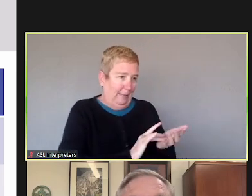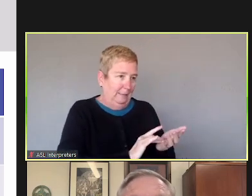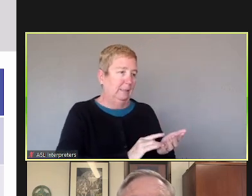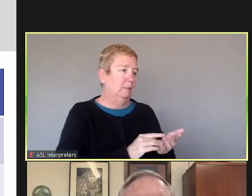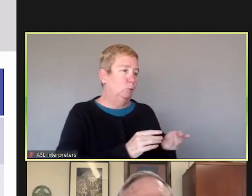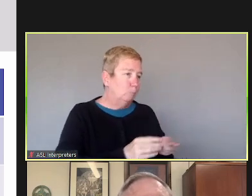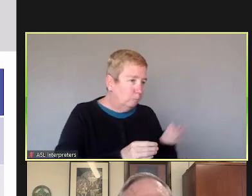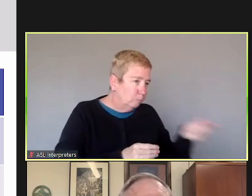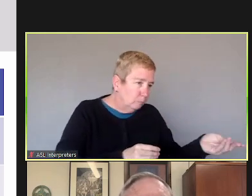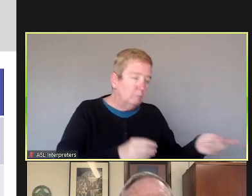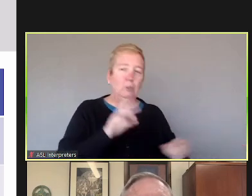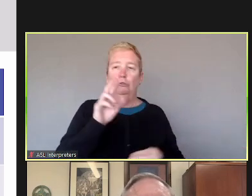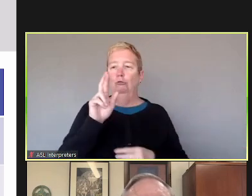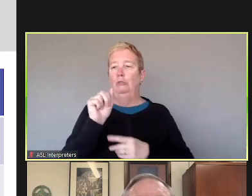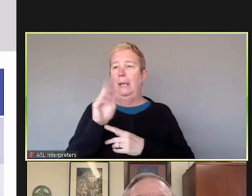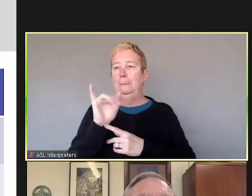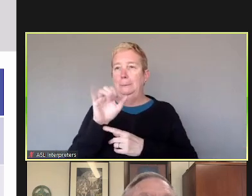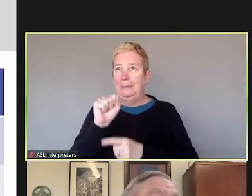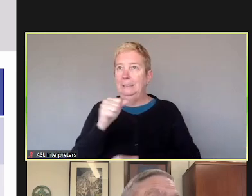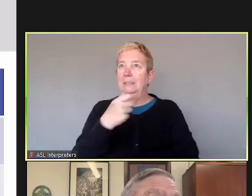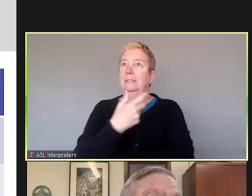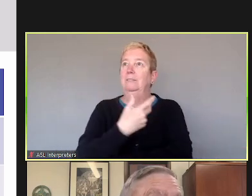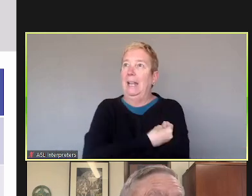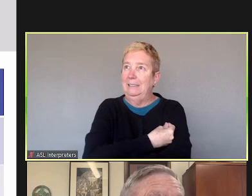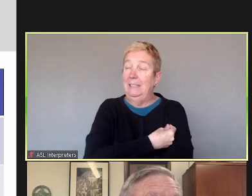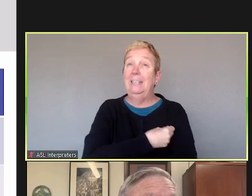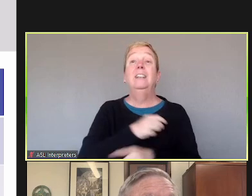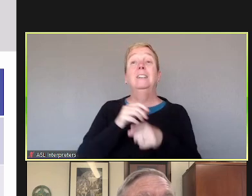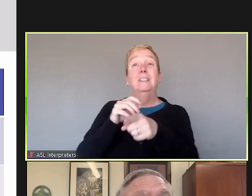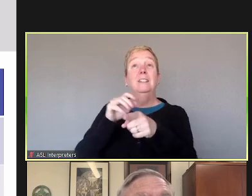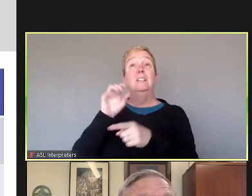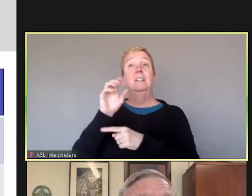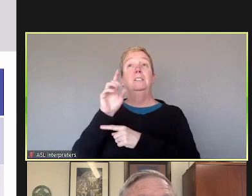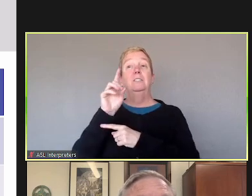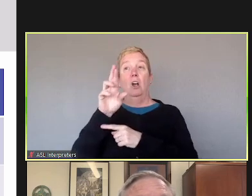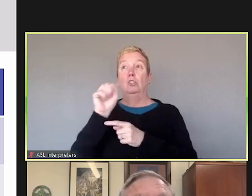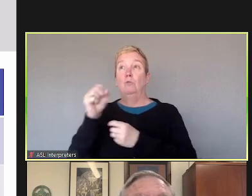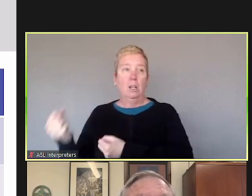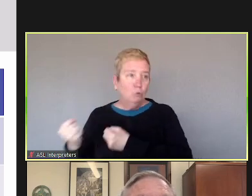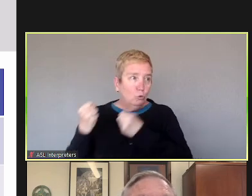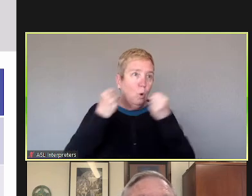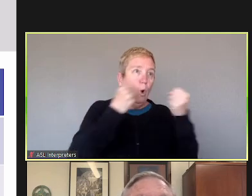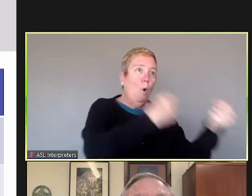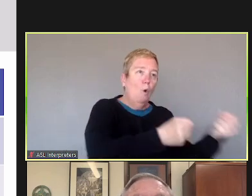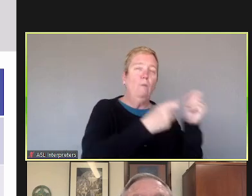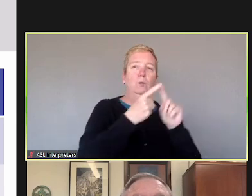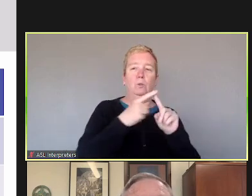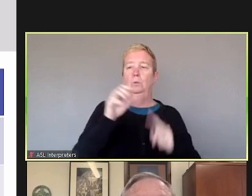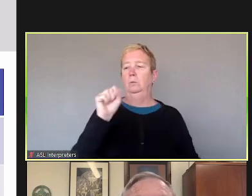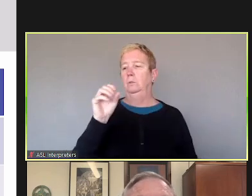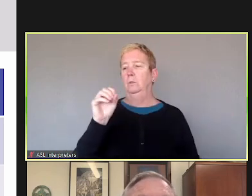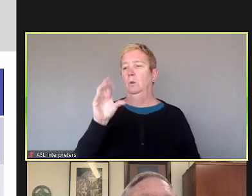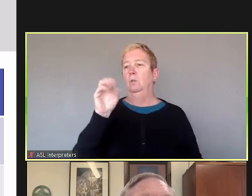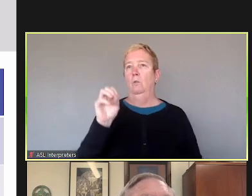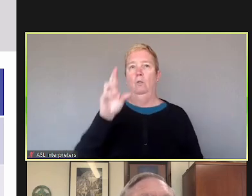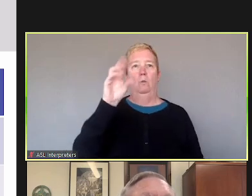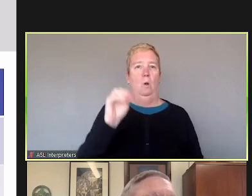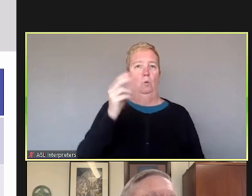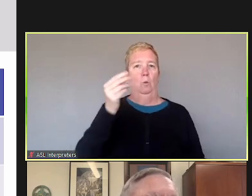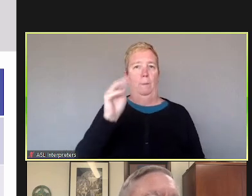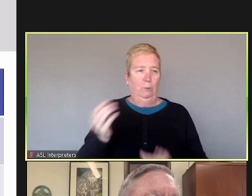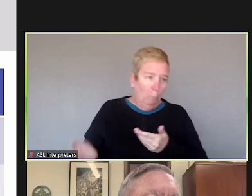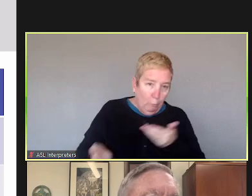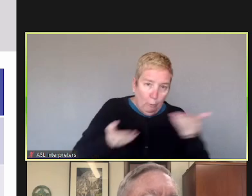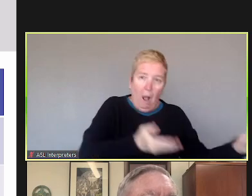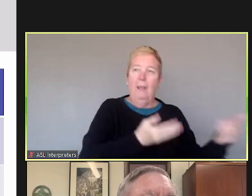rabies vaccine treatment. She drove it herself on her day off down to Socorro, New Mexico. And that's just